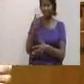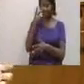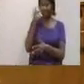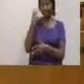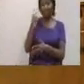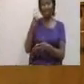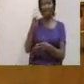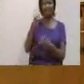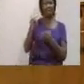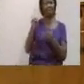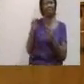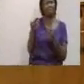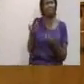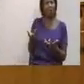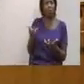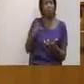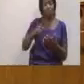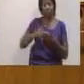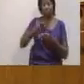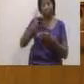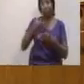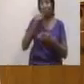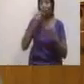management fees, because these projects should be managed by